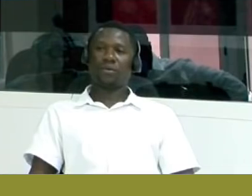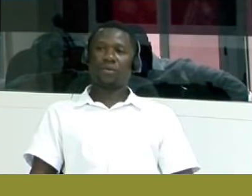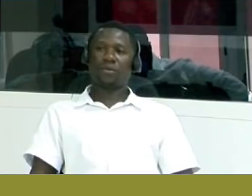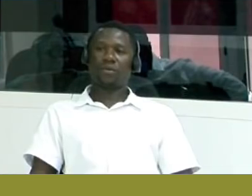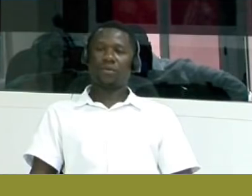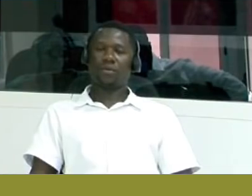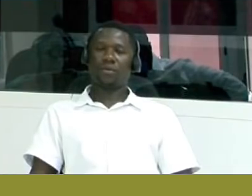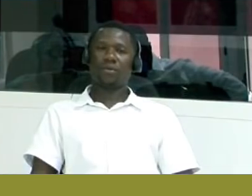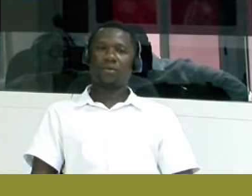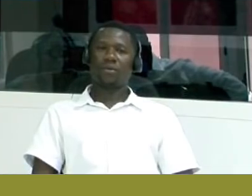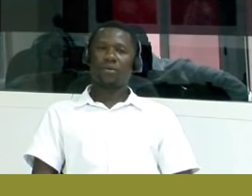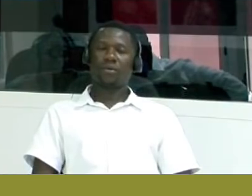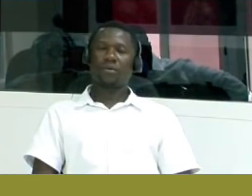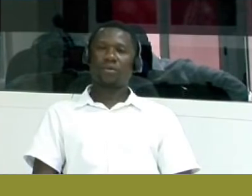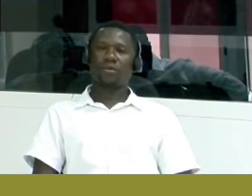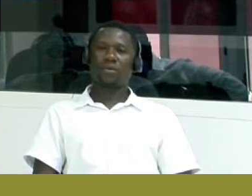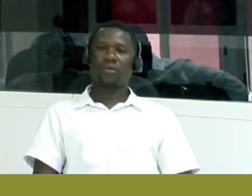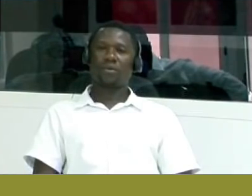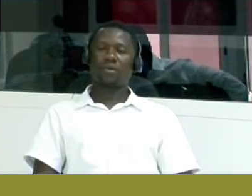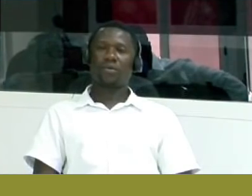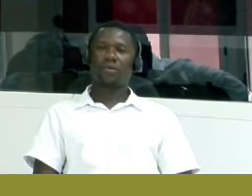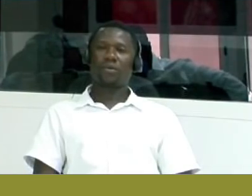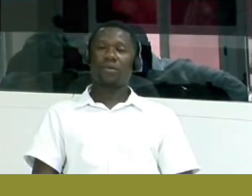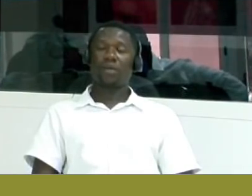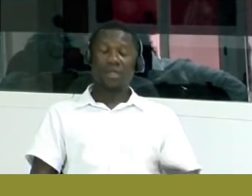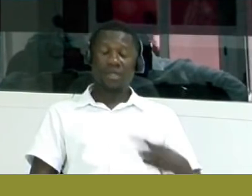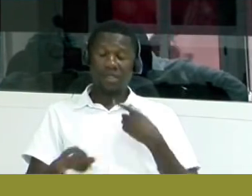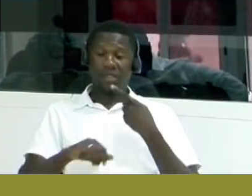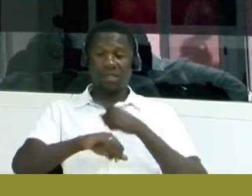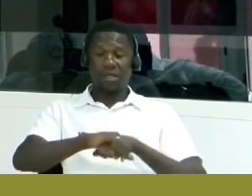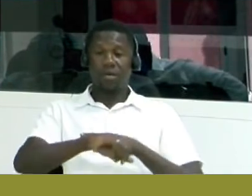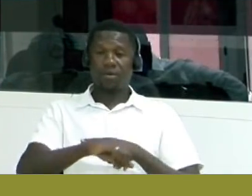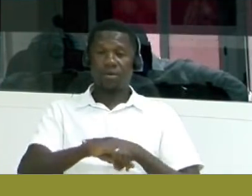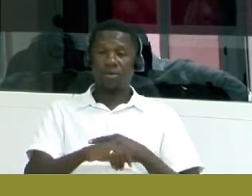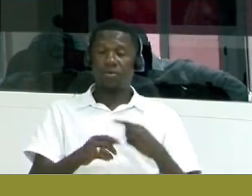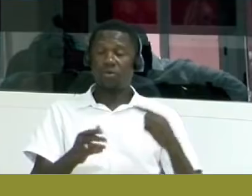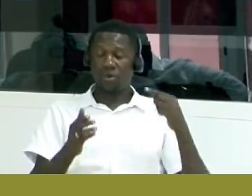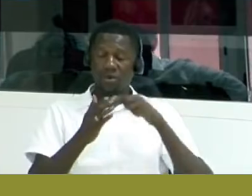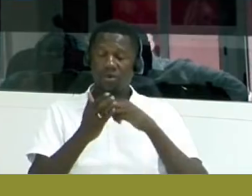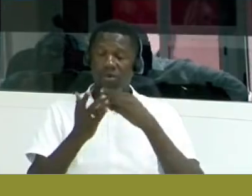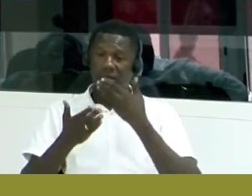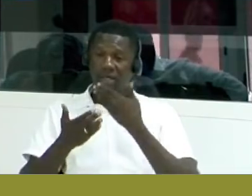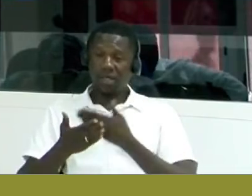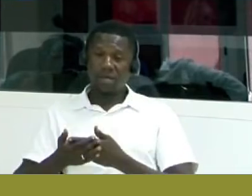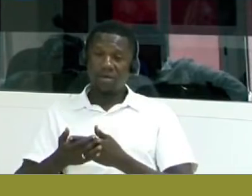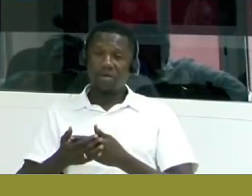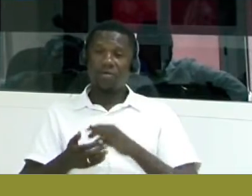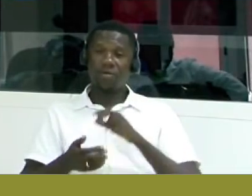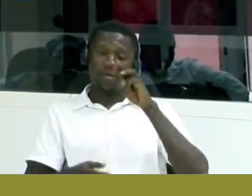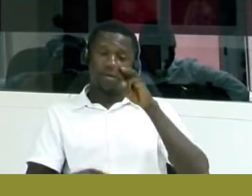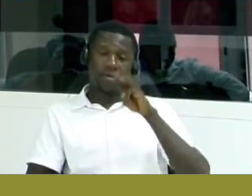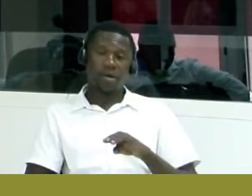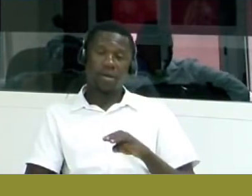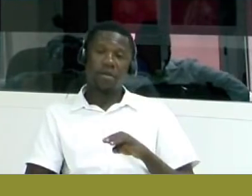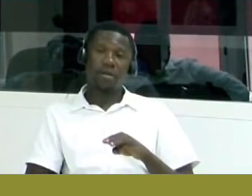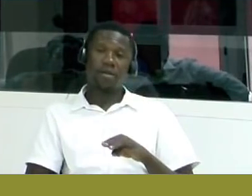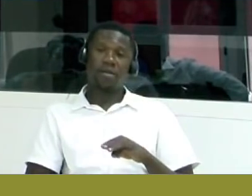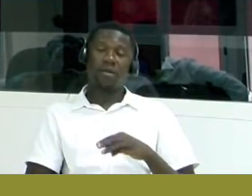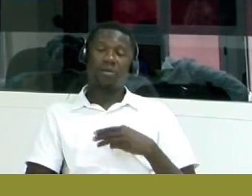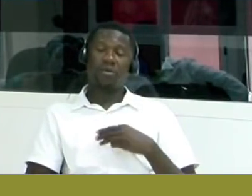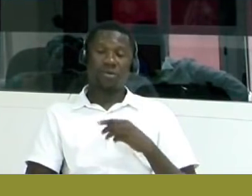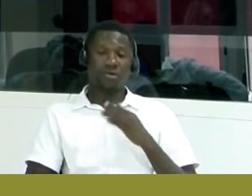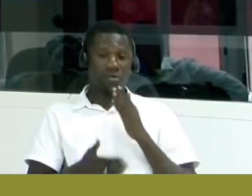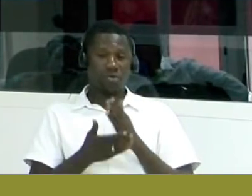So, as at this time, towards the end of March, it was